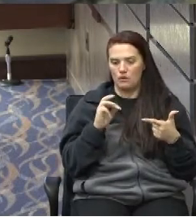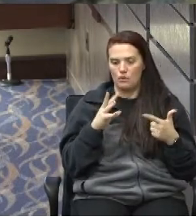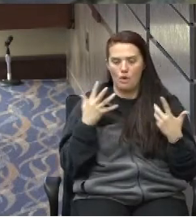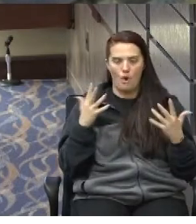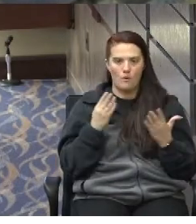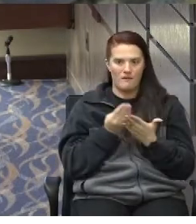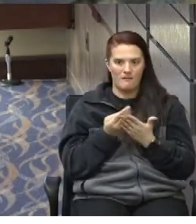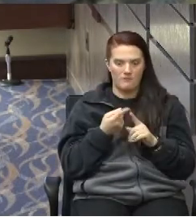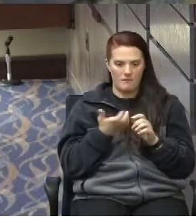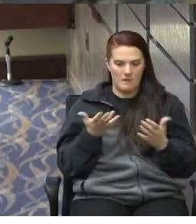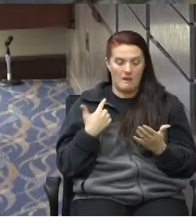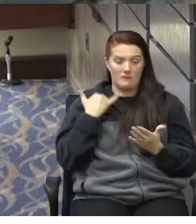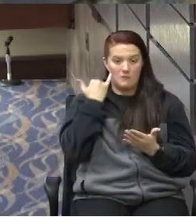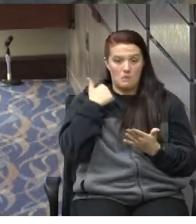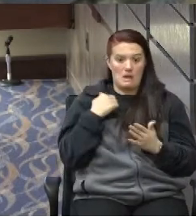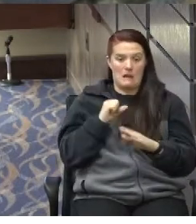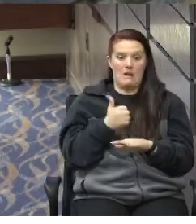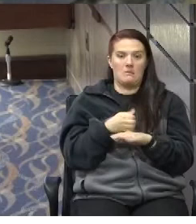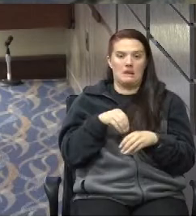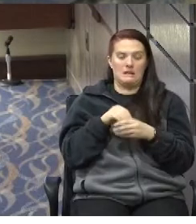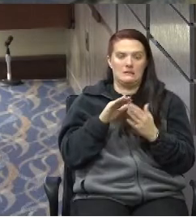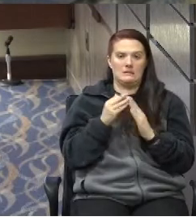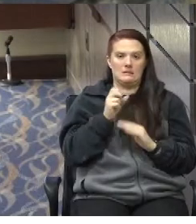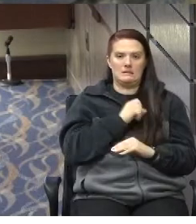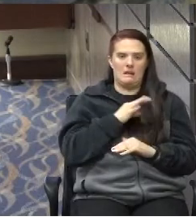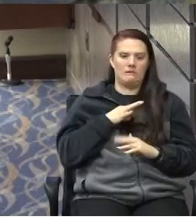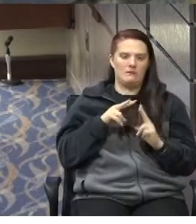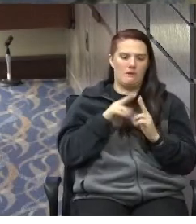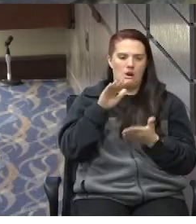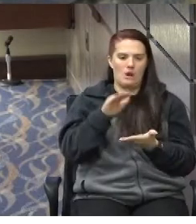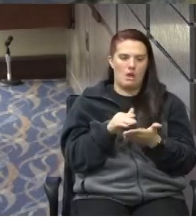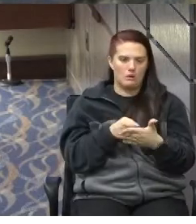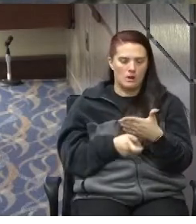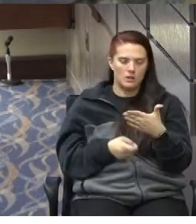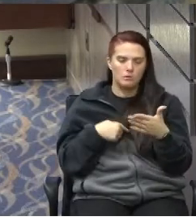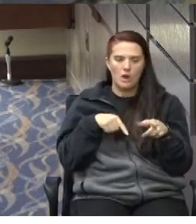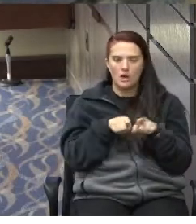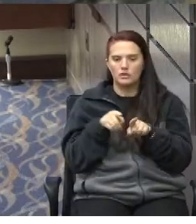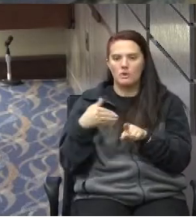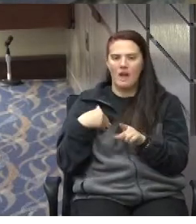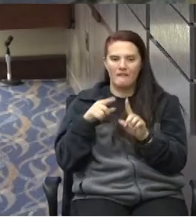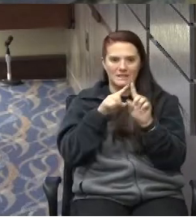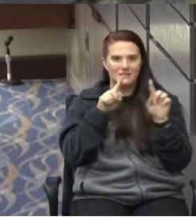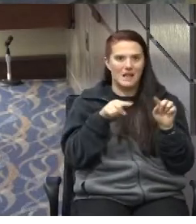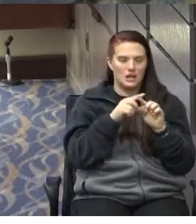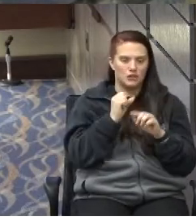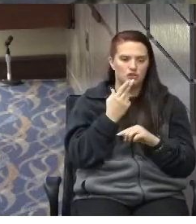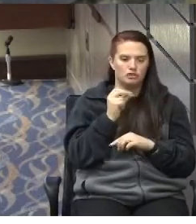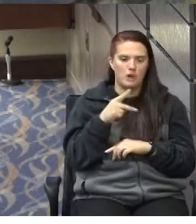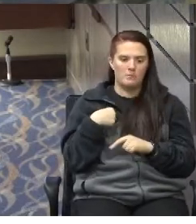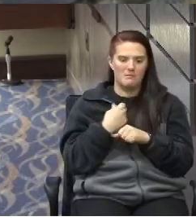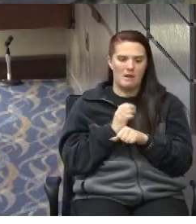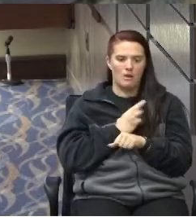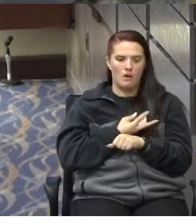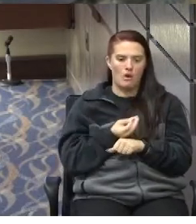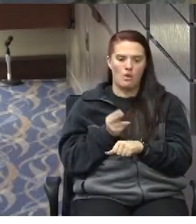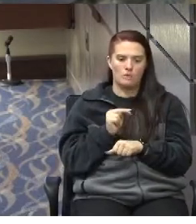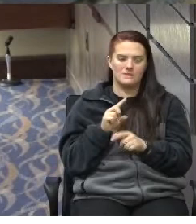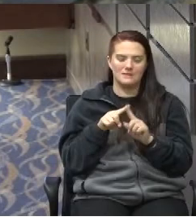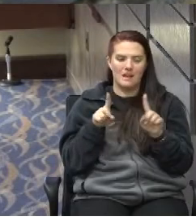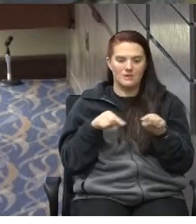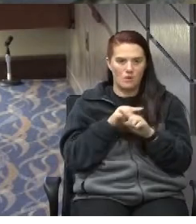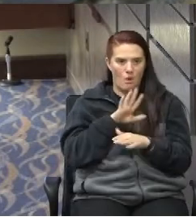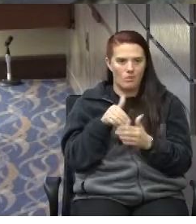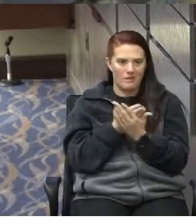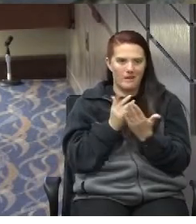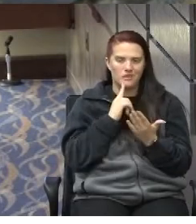if it's something we can implement with city staff, it's a very low cost option. We also have a sign shop, so we make our own signs. So all of those things are